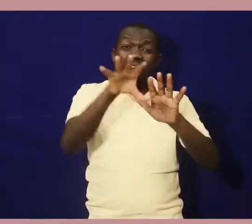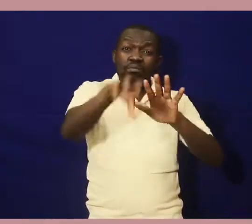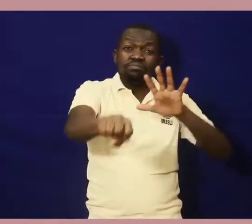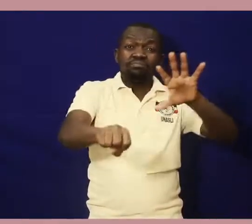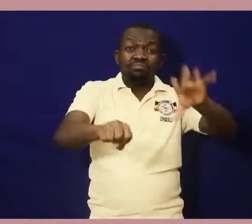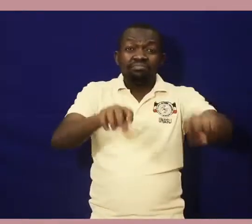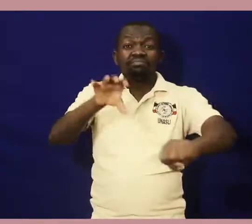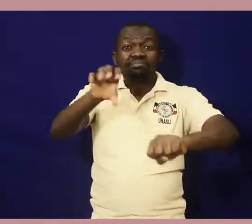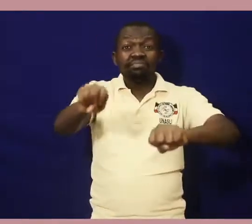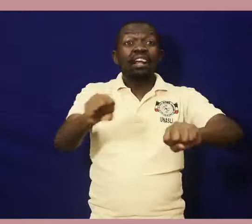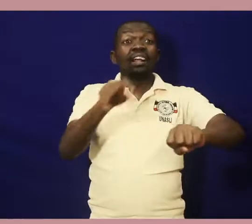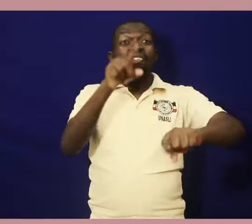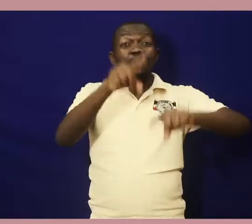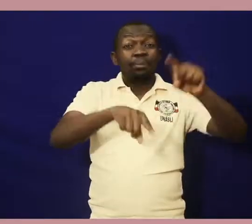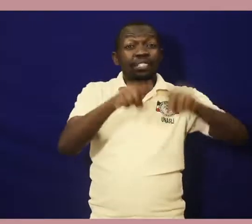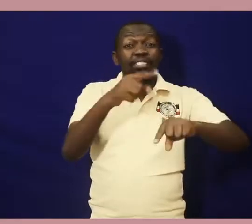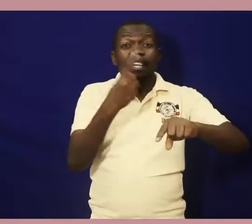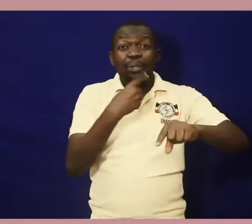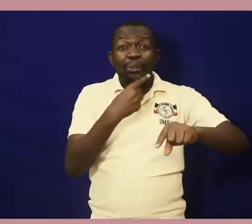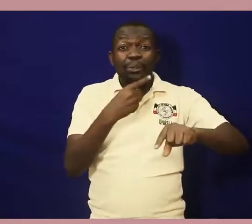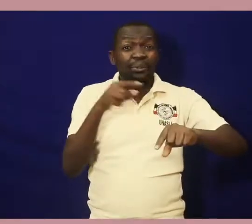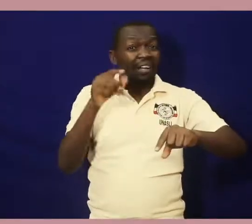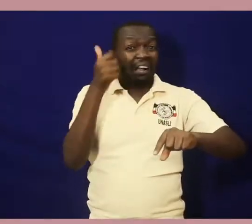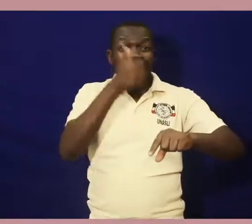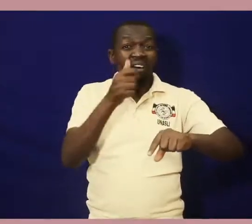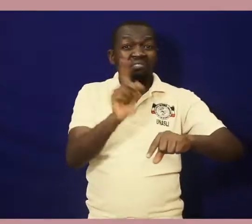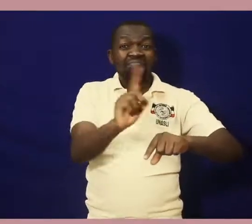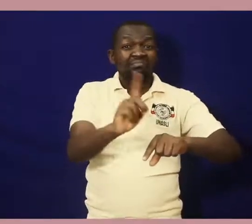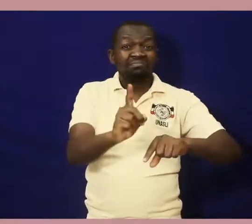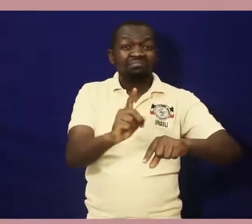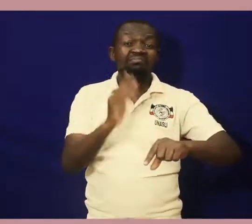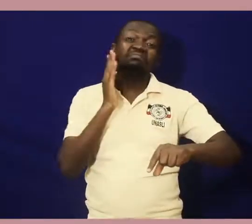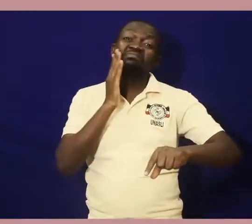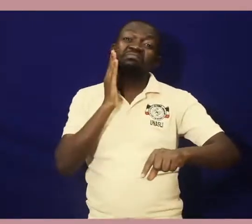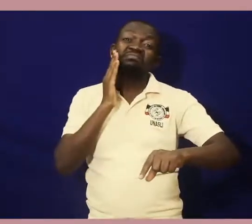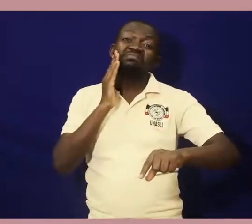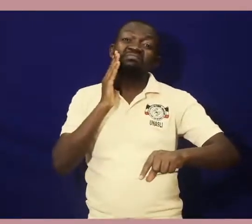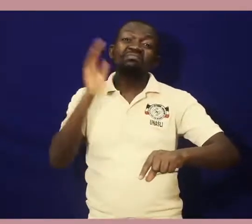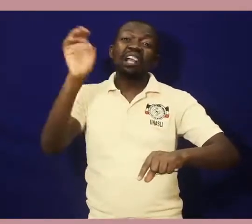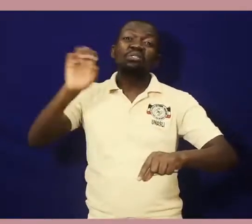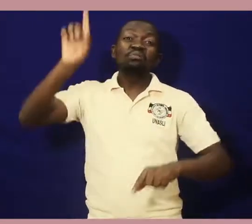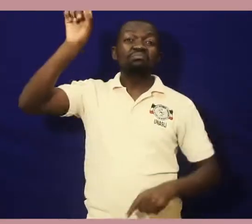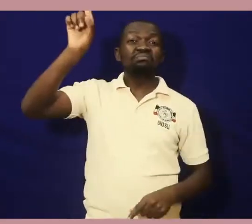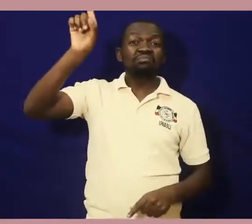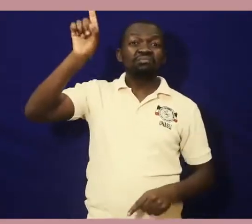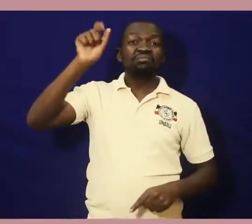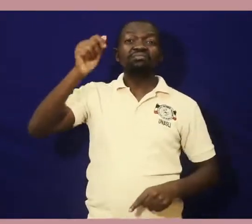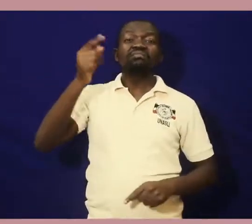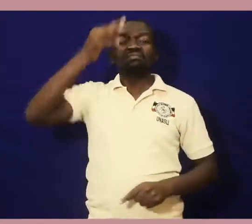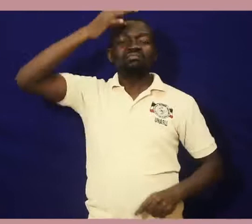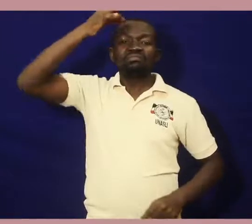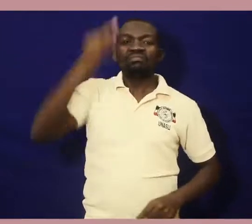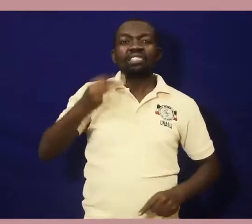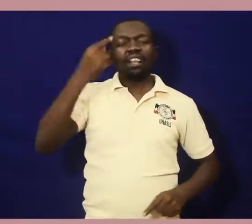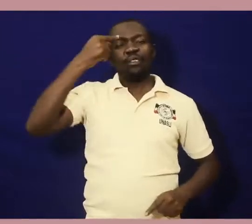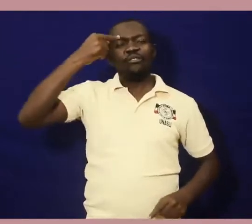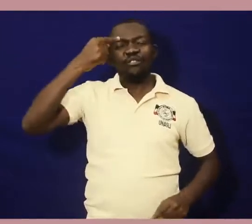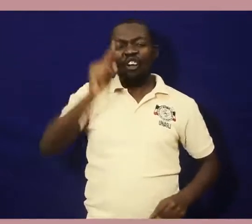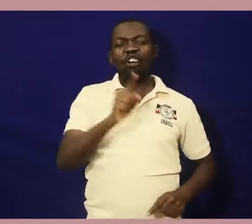The politicians then were Europeans. They were the ones in the government and taking decisions